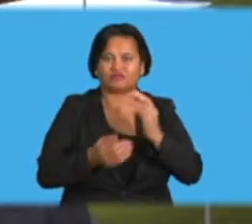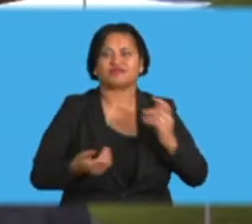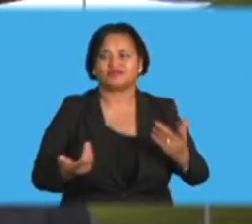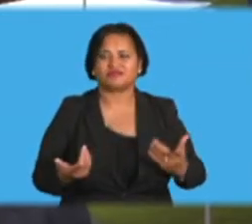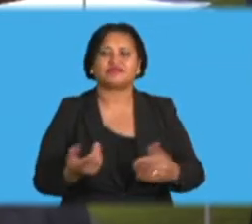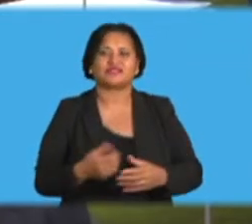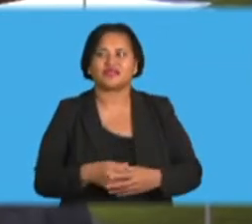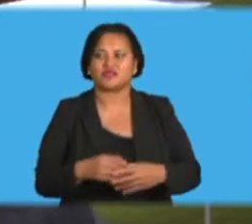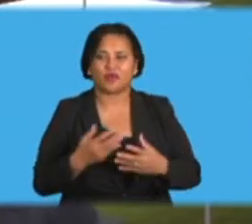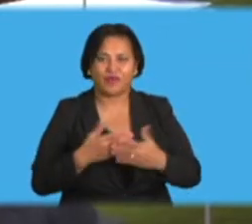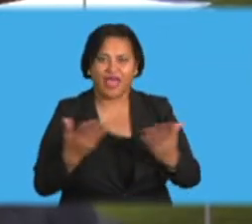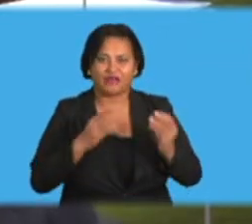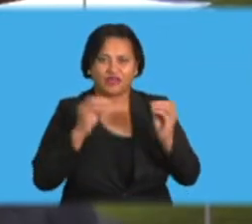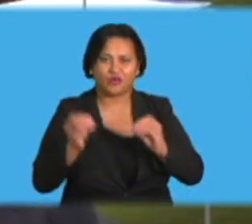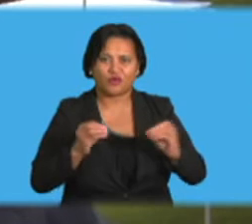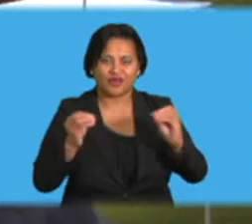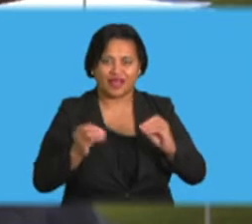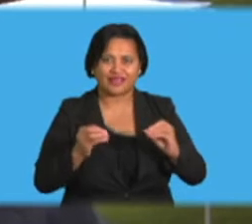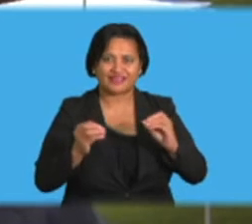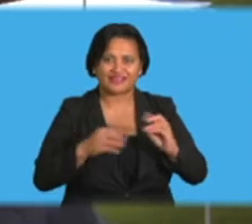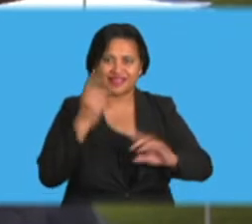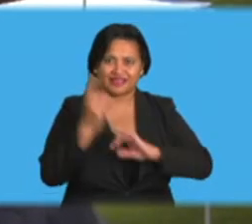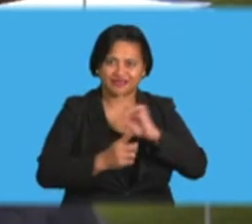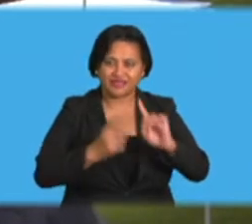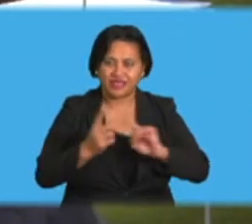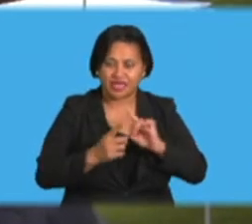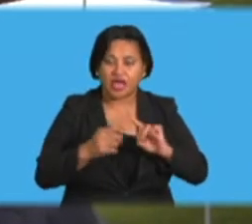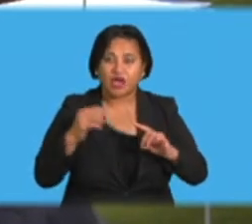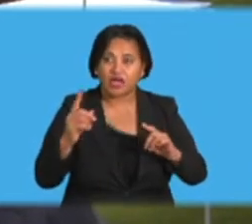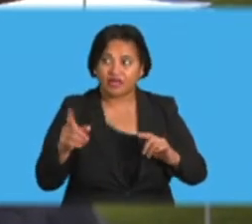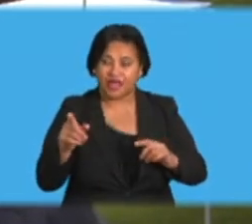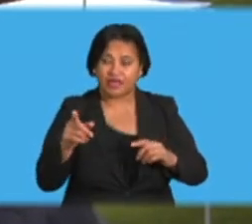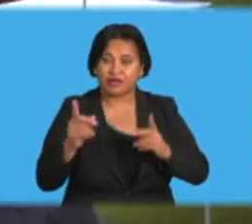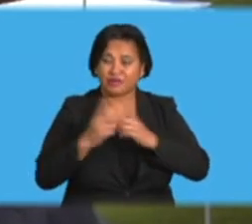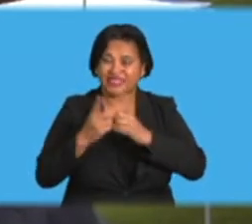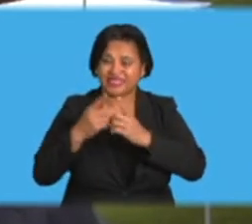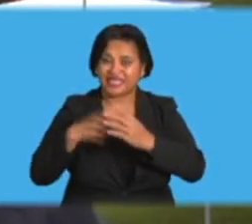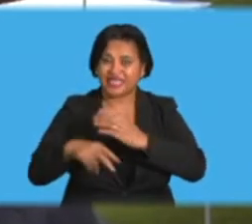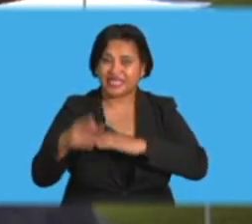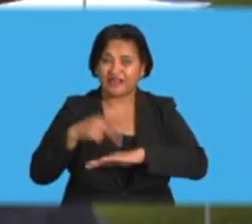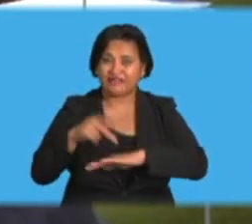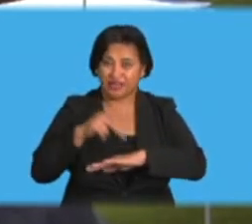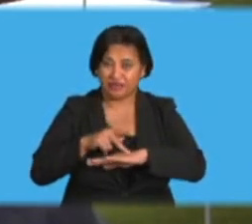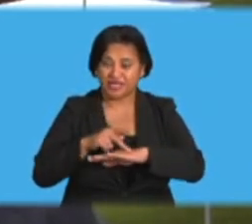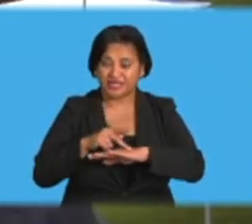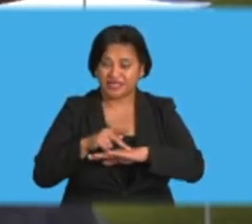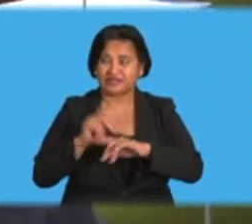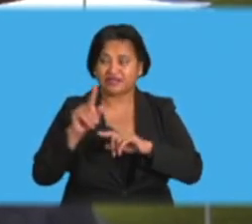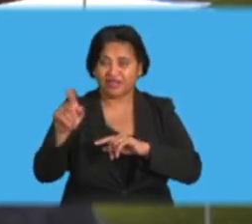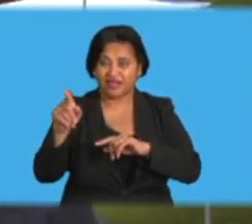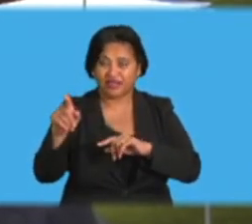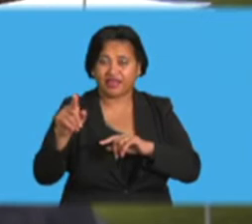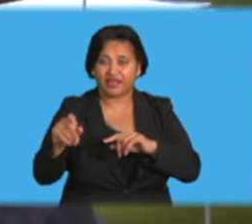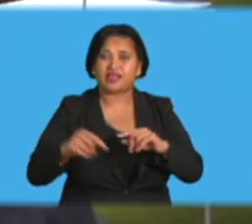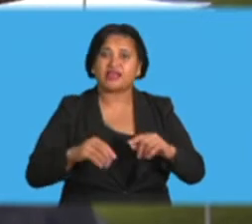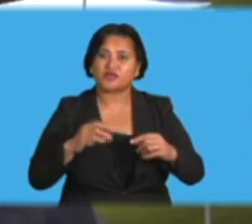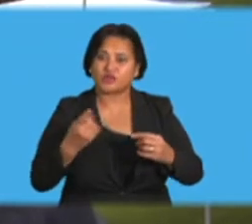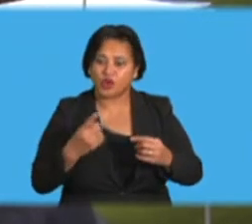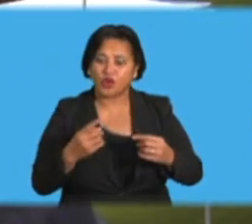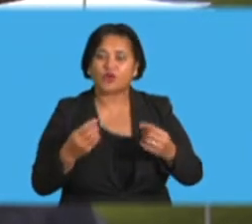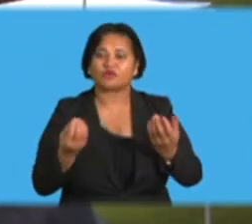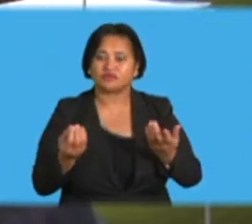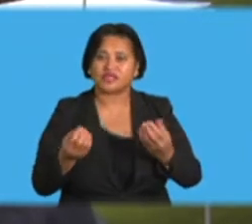entire show. Madam Speaker, alongside the ADB meetings in Manila, the Fijian government also hosted what we call a special future